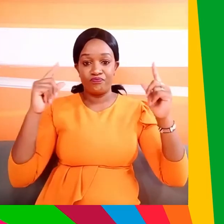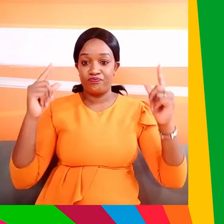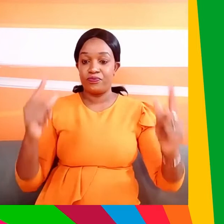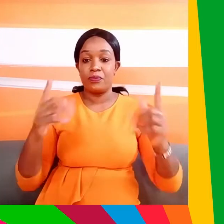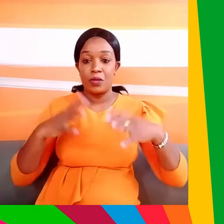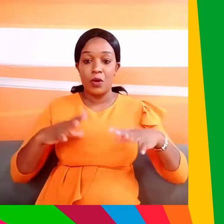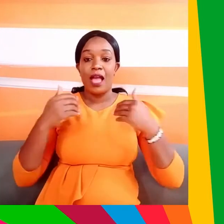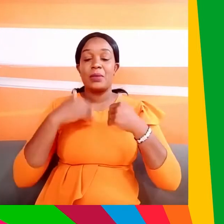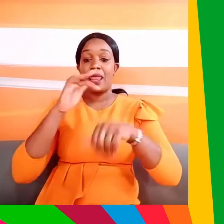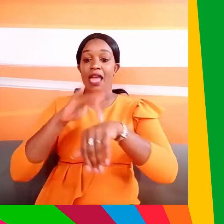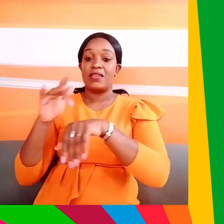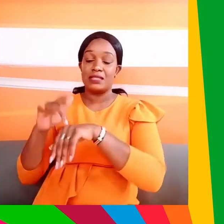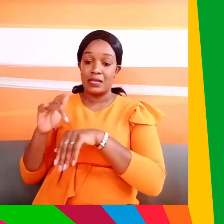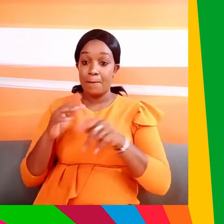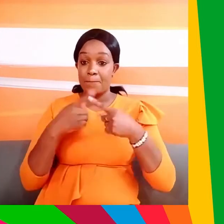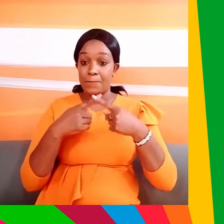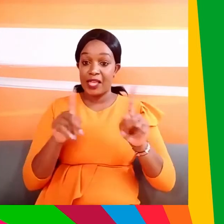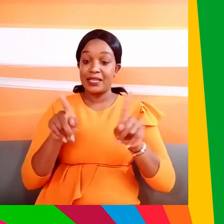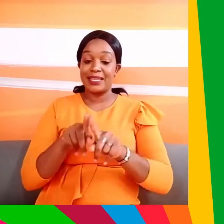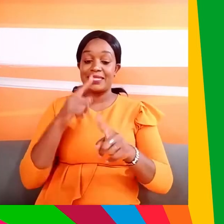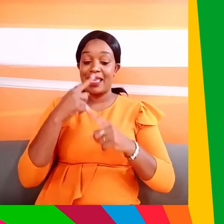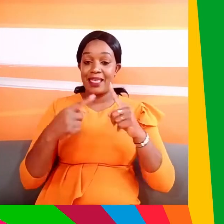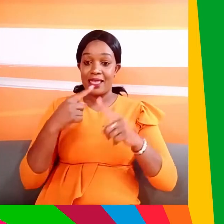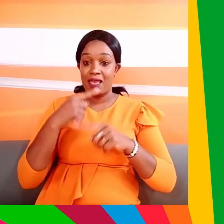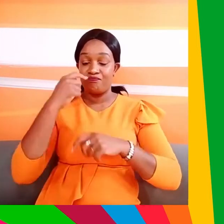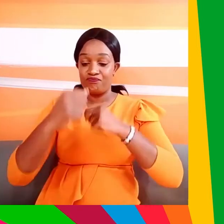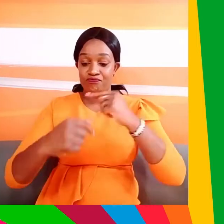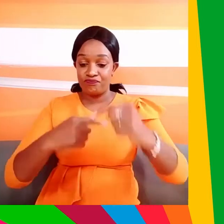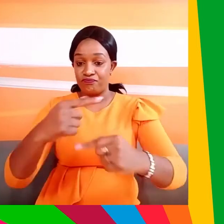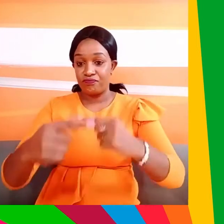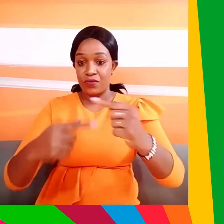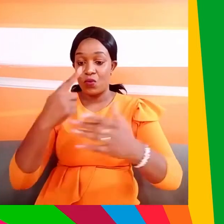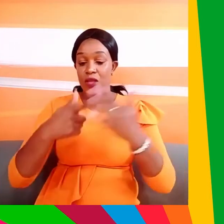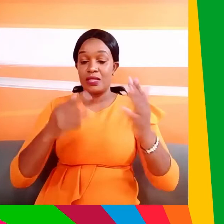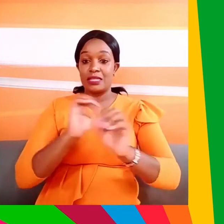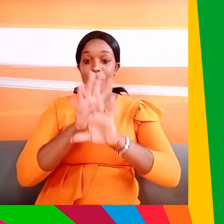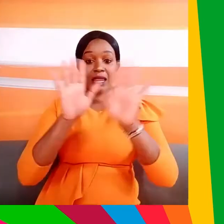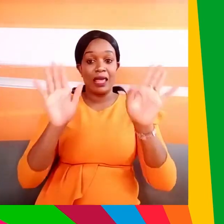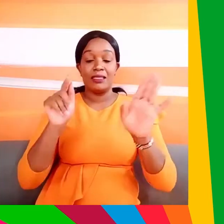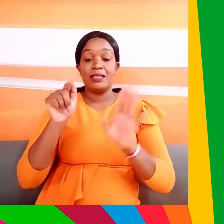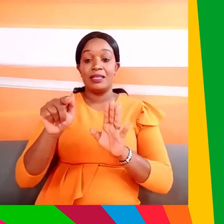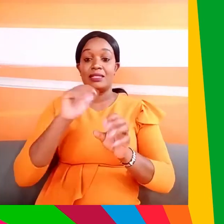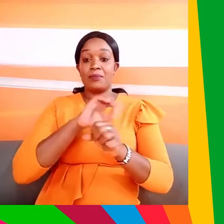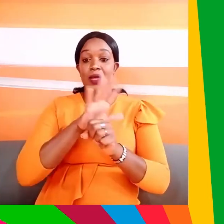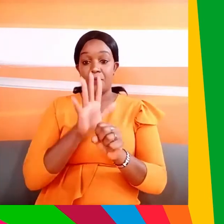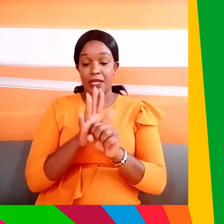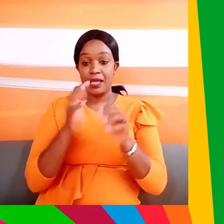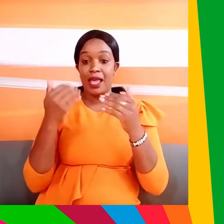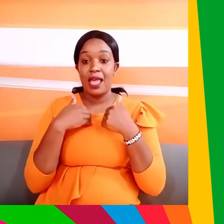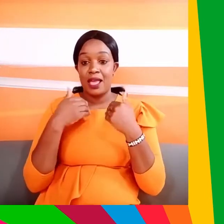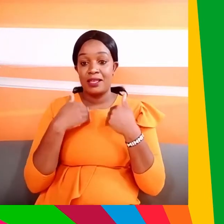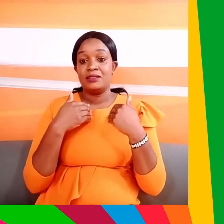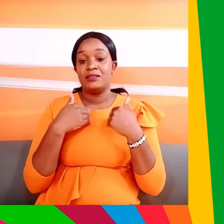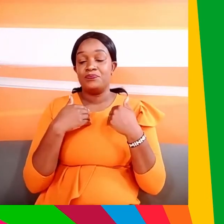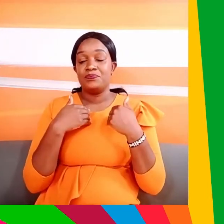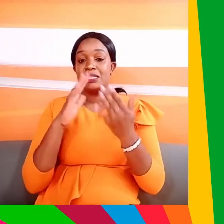think as the year went on, what's become clearer is this pandemic has really deepened some of those inequalities that many